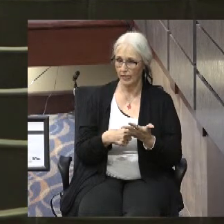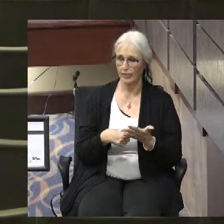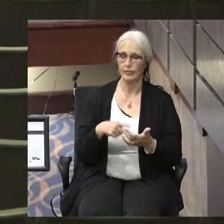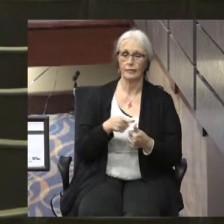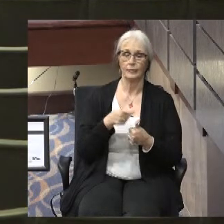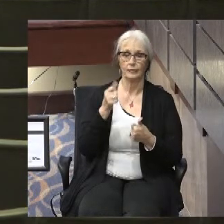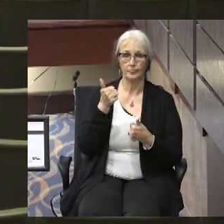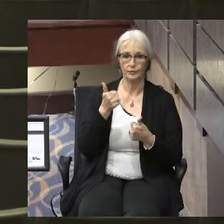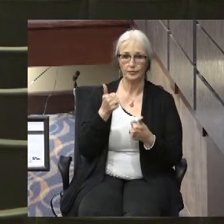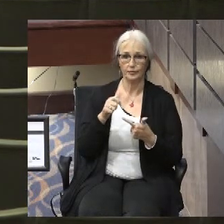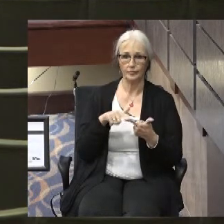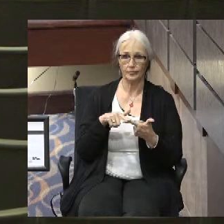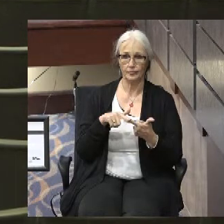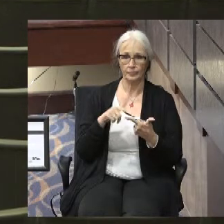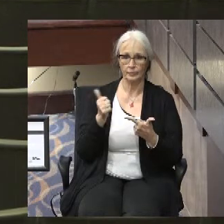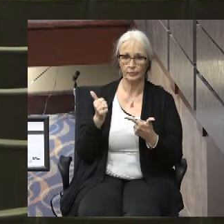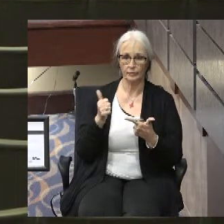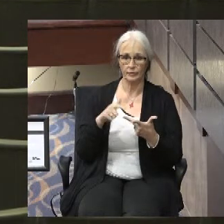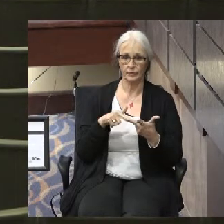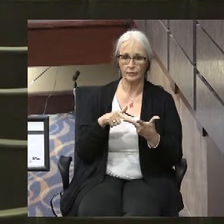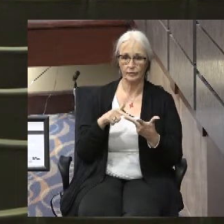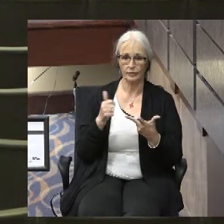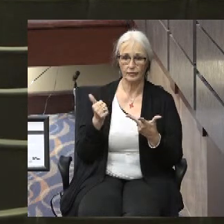Yes. Aye. Palmer?